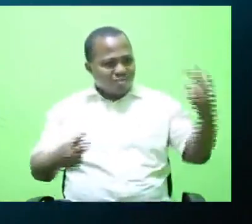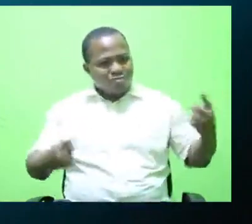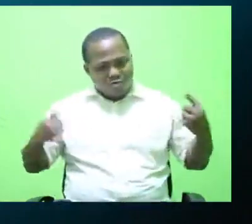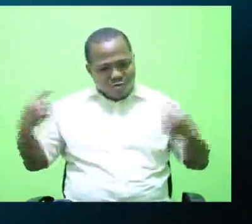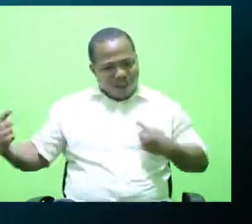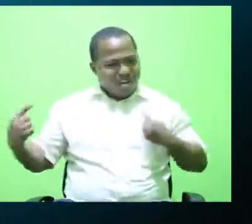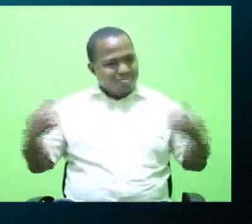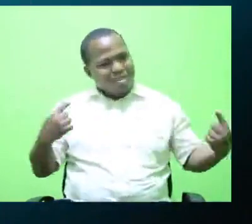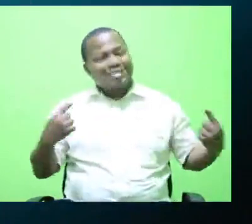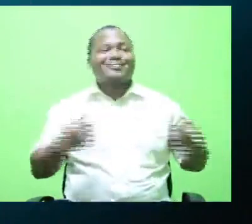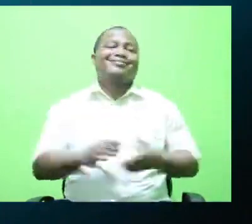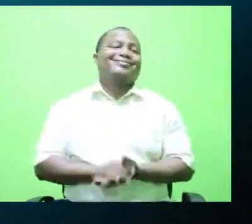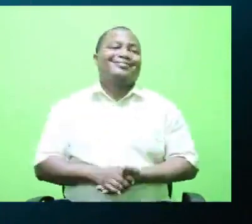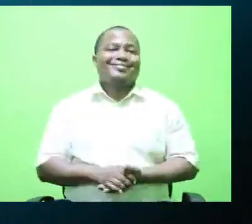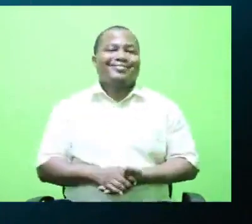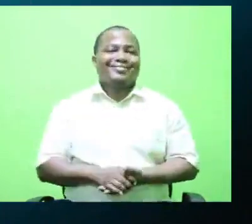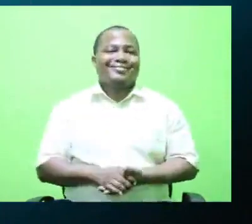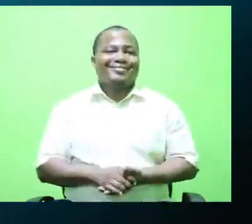1, 2, 1, 2, 1, 1.